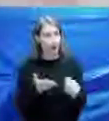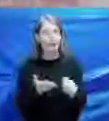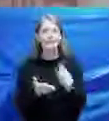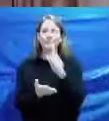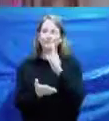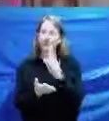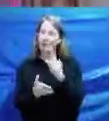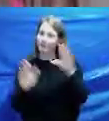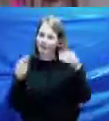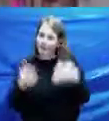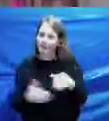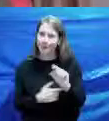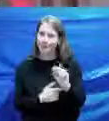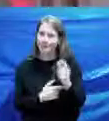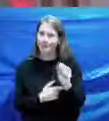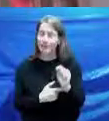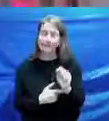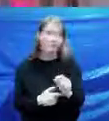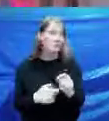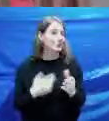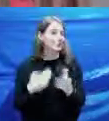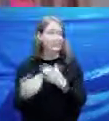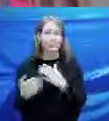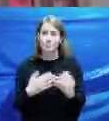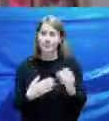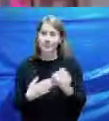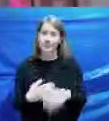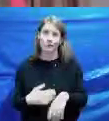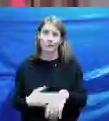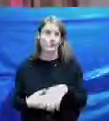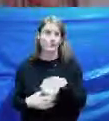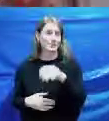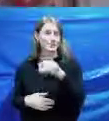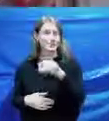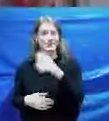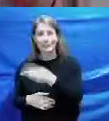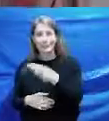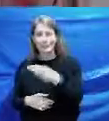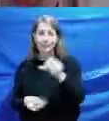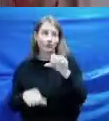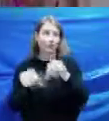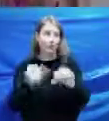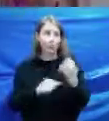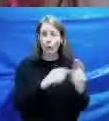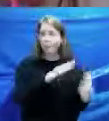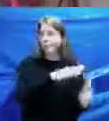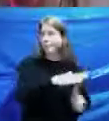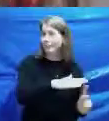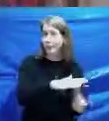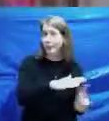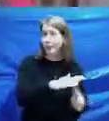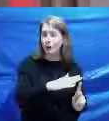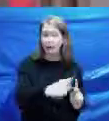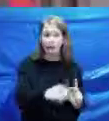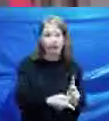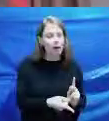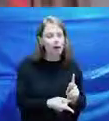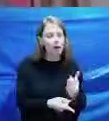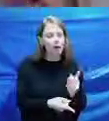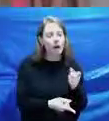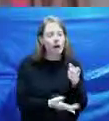a kindergarten class where they just finished reading a story out loud, what is the evidence that you just heard from the